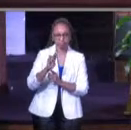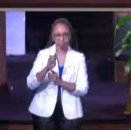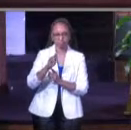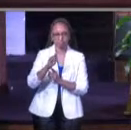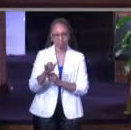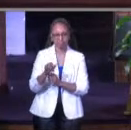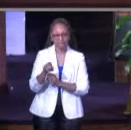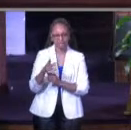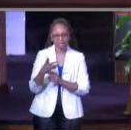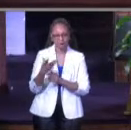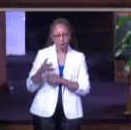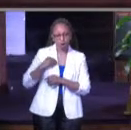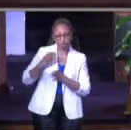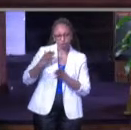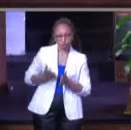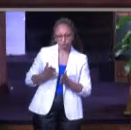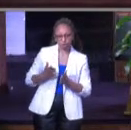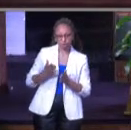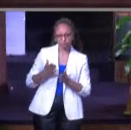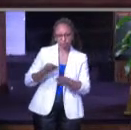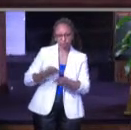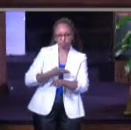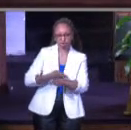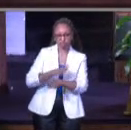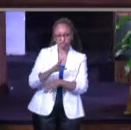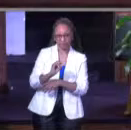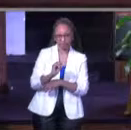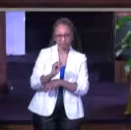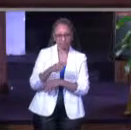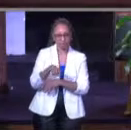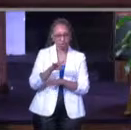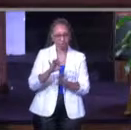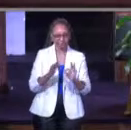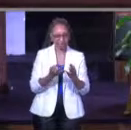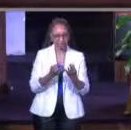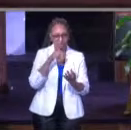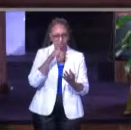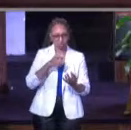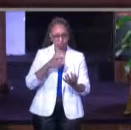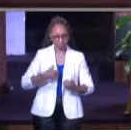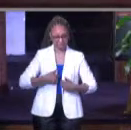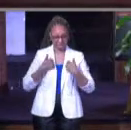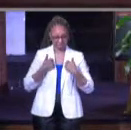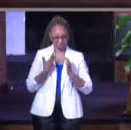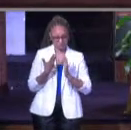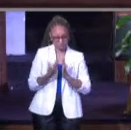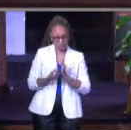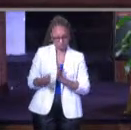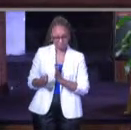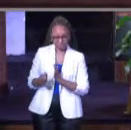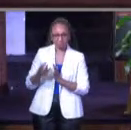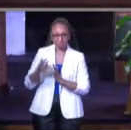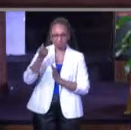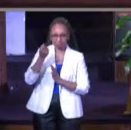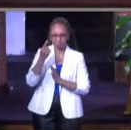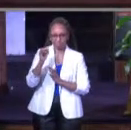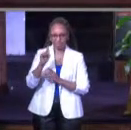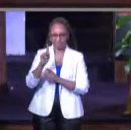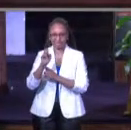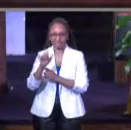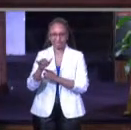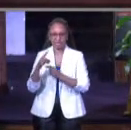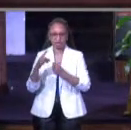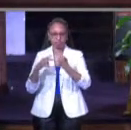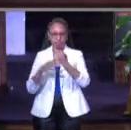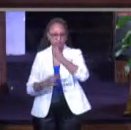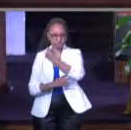Bronner Construction. The families that were whose lives were lost on the Key Bridge, they work for that